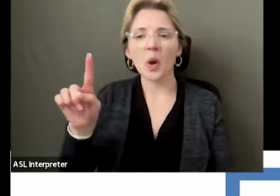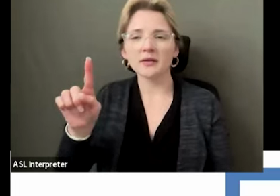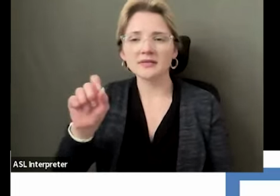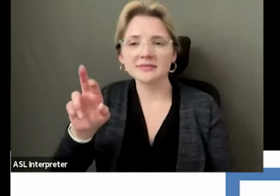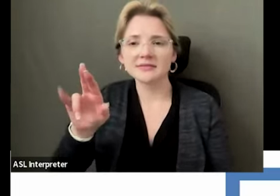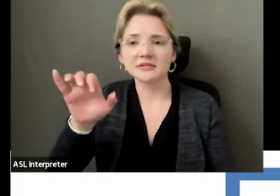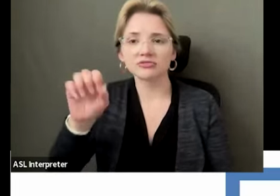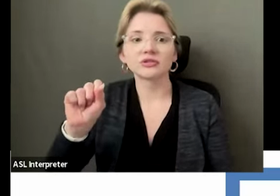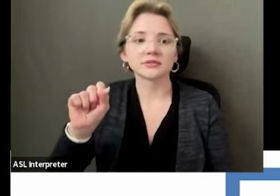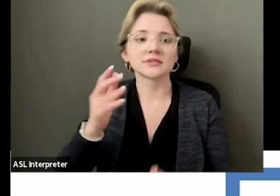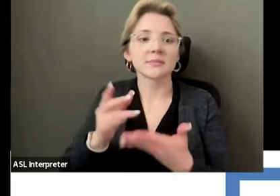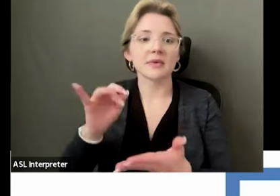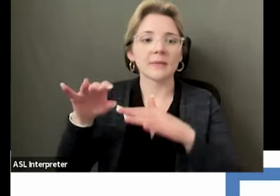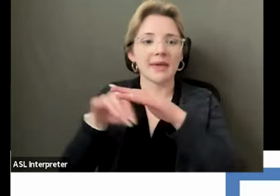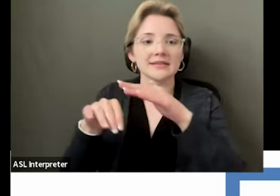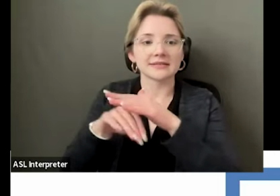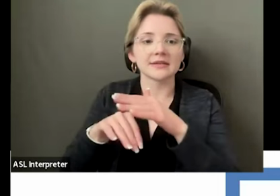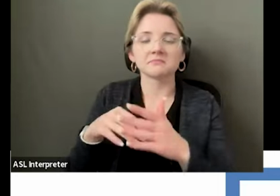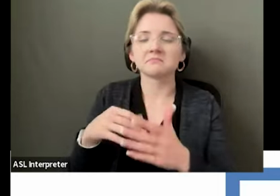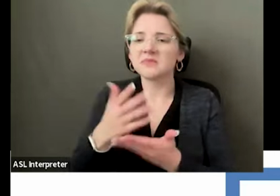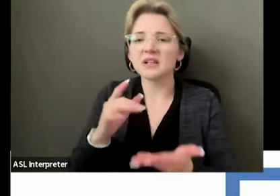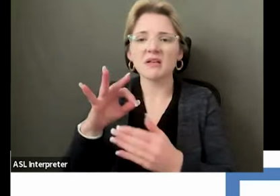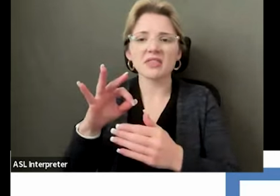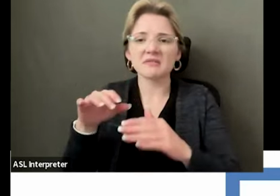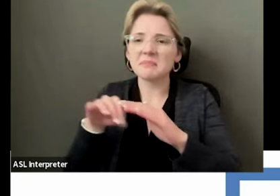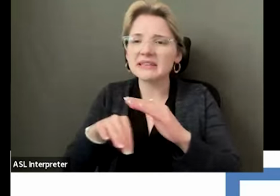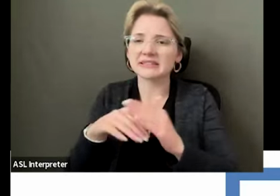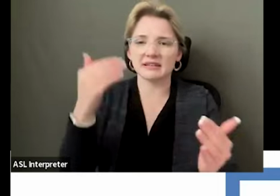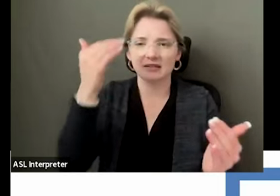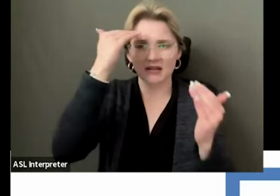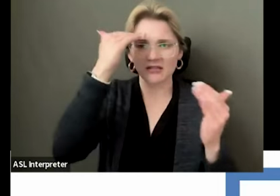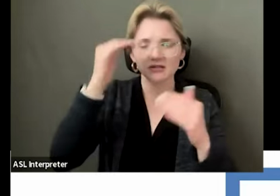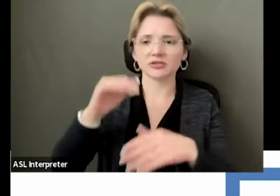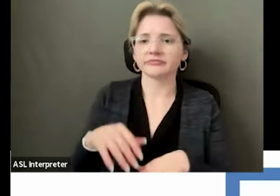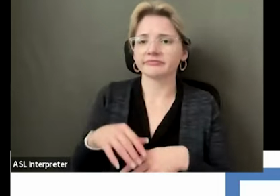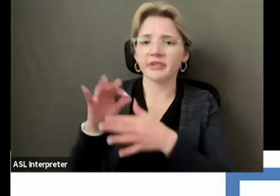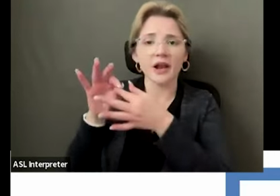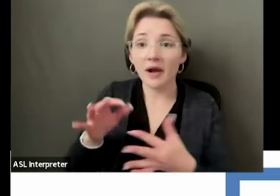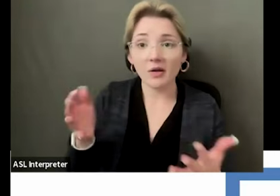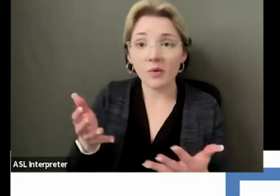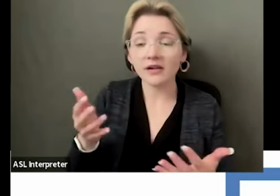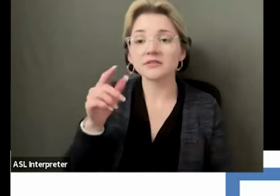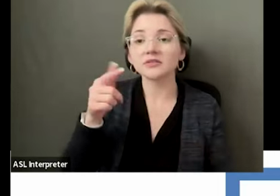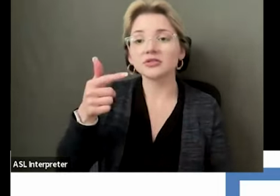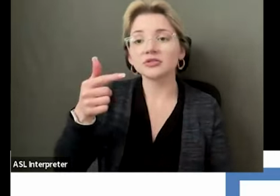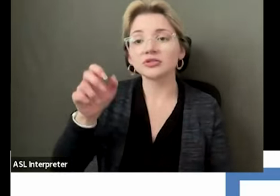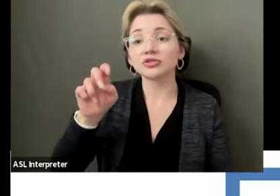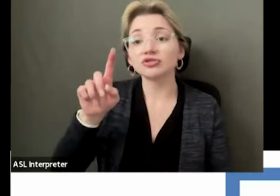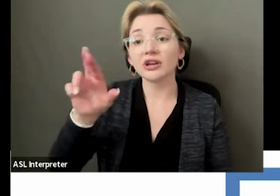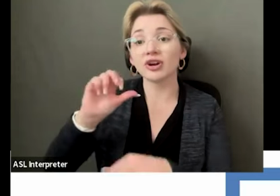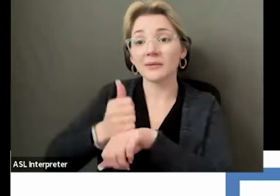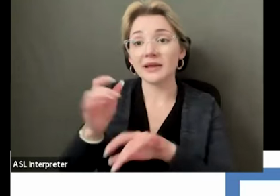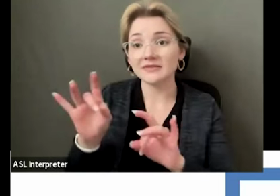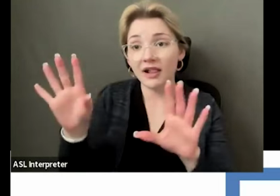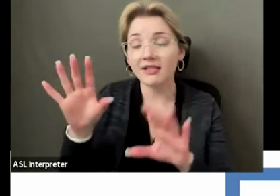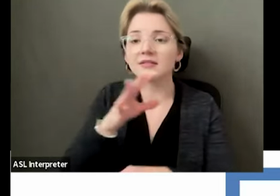going to include just some foundations on gender-based violence, including the dynamics